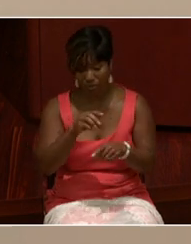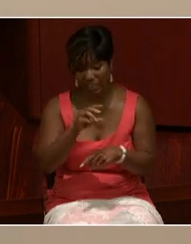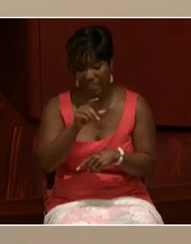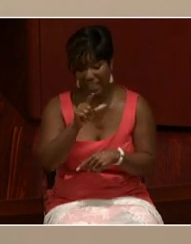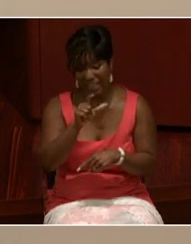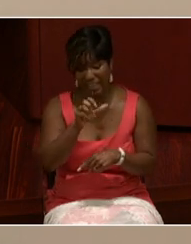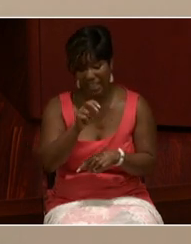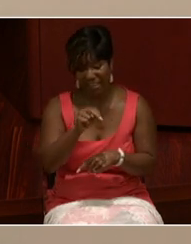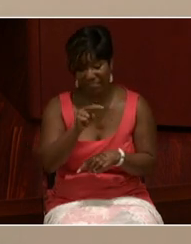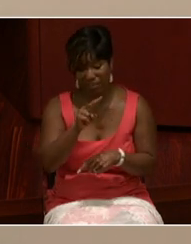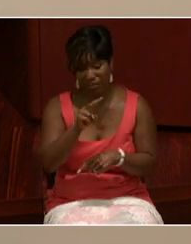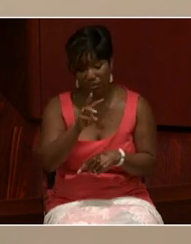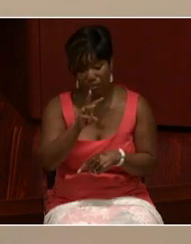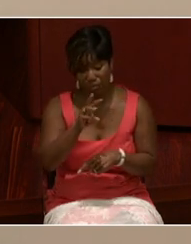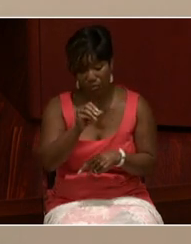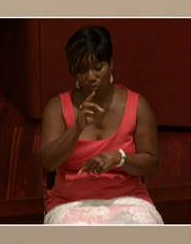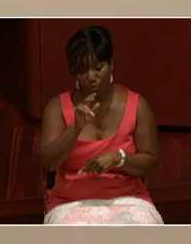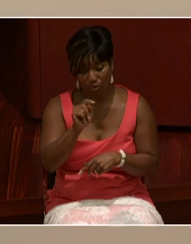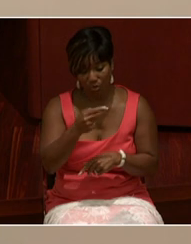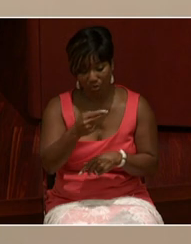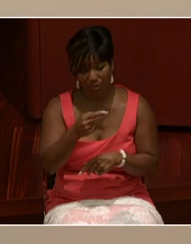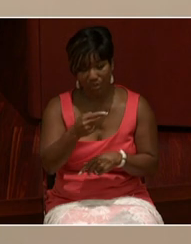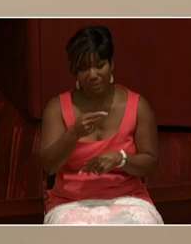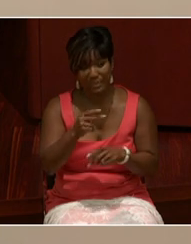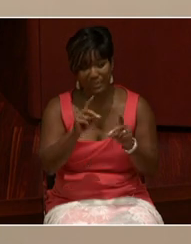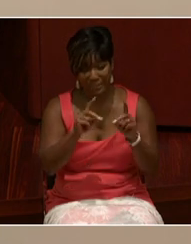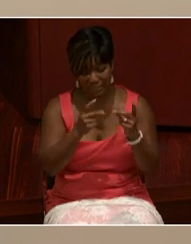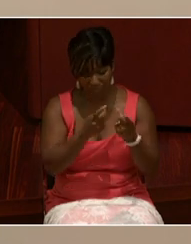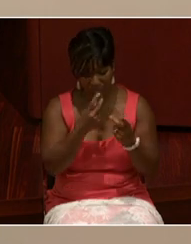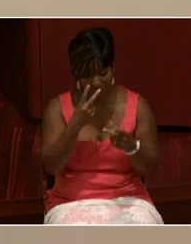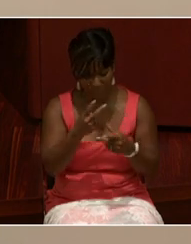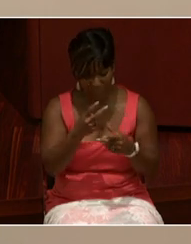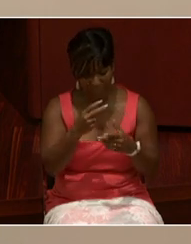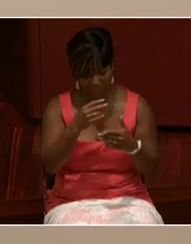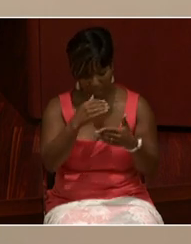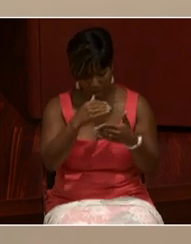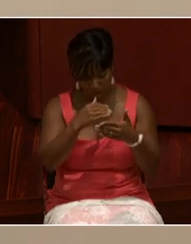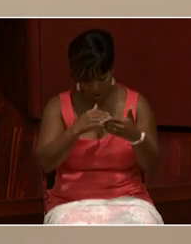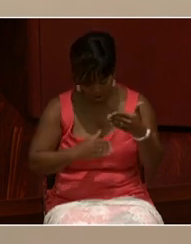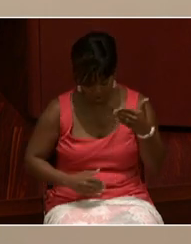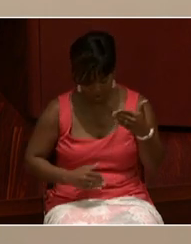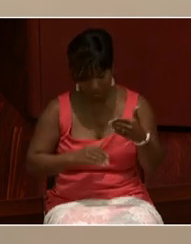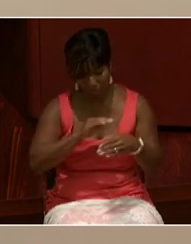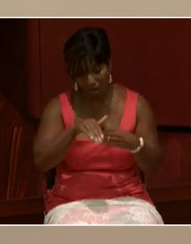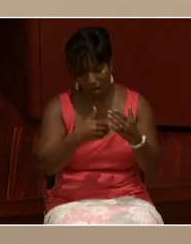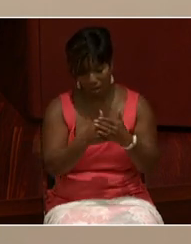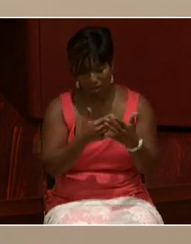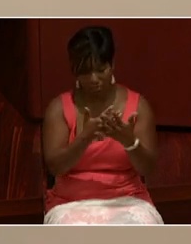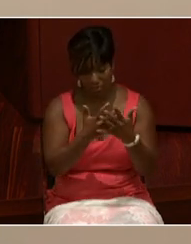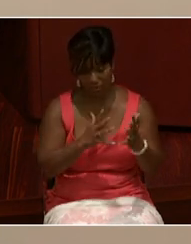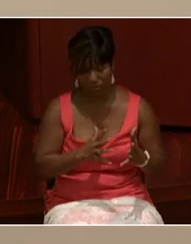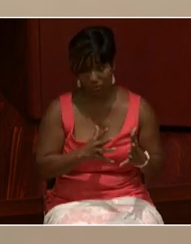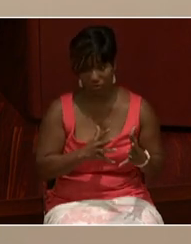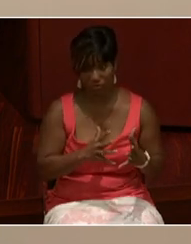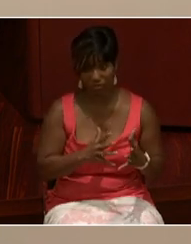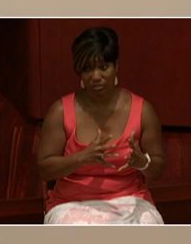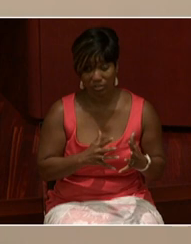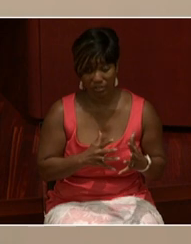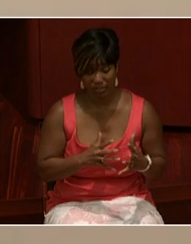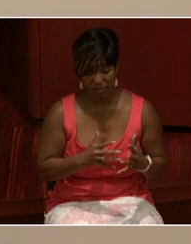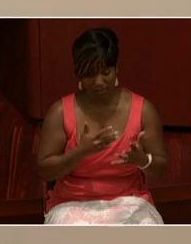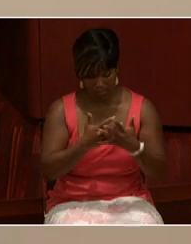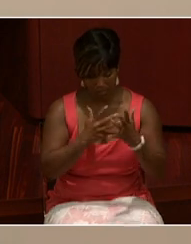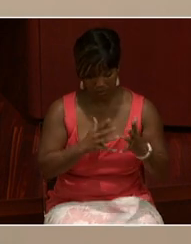the Leavenworth enumerational page, you'll see all the inmates listed there. So yes, inmates at